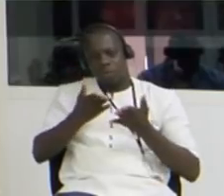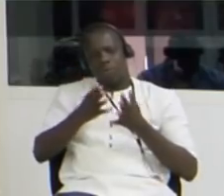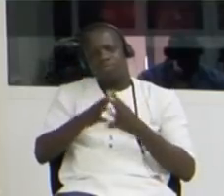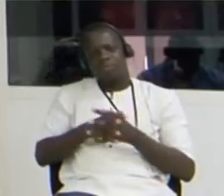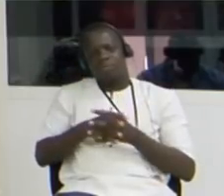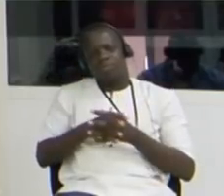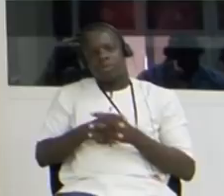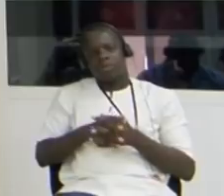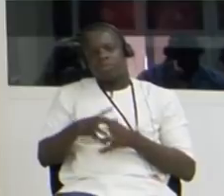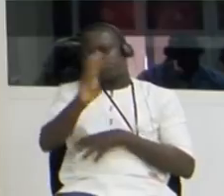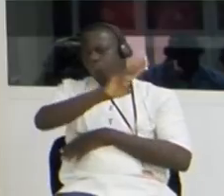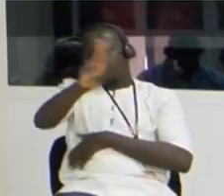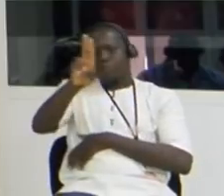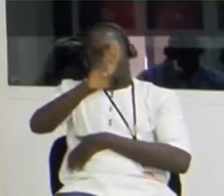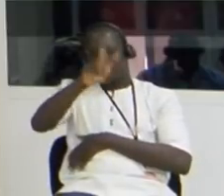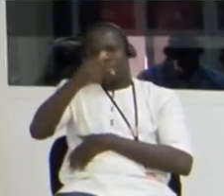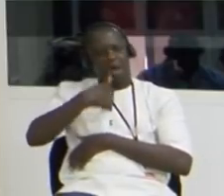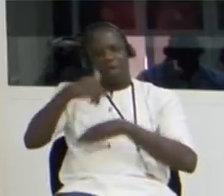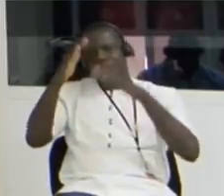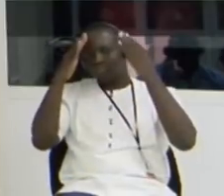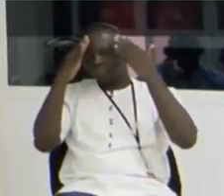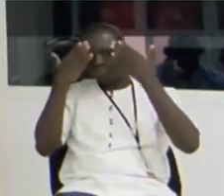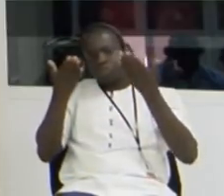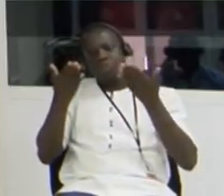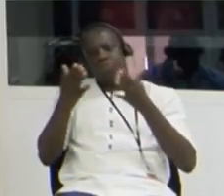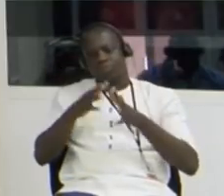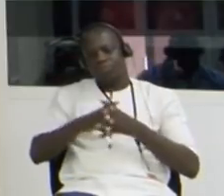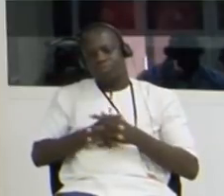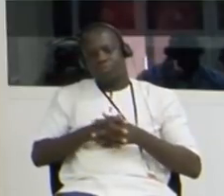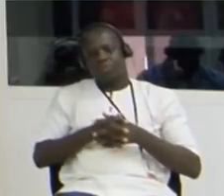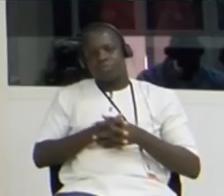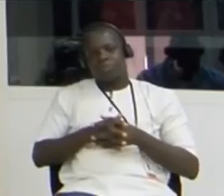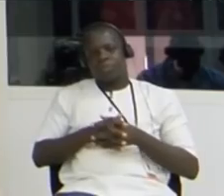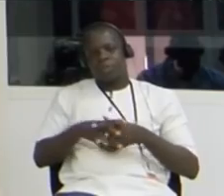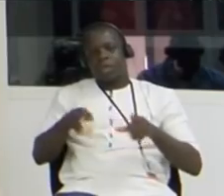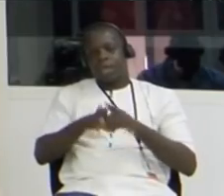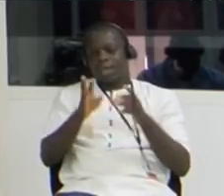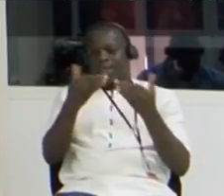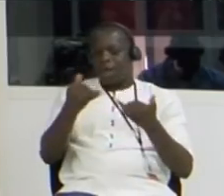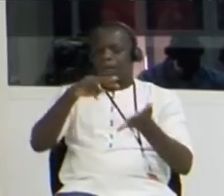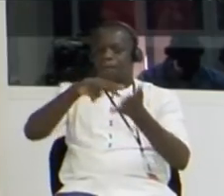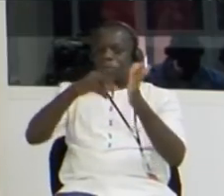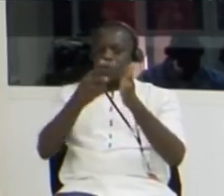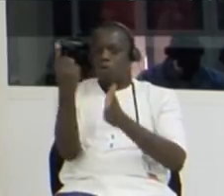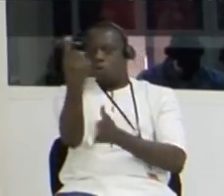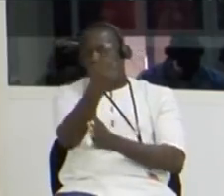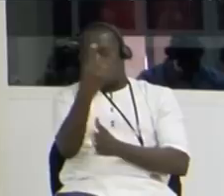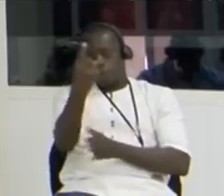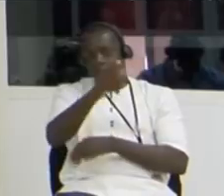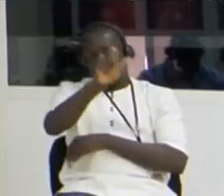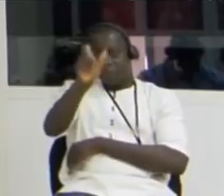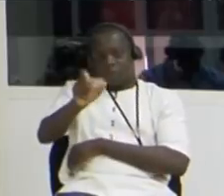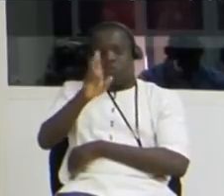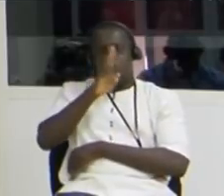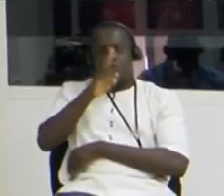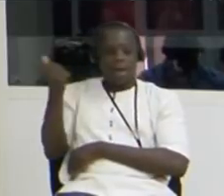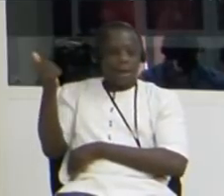No, not to my knowledge. So therefore, the only person who sponsored overseas programs was the